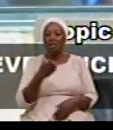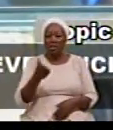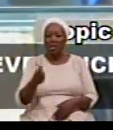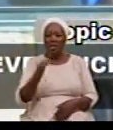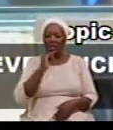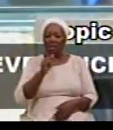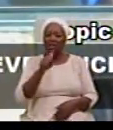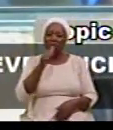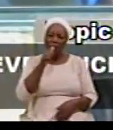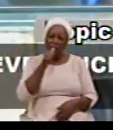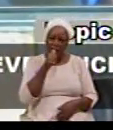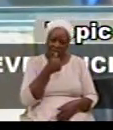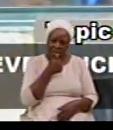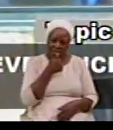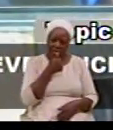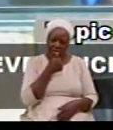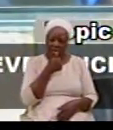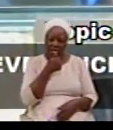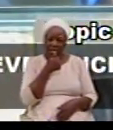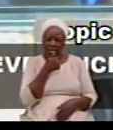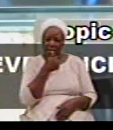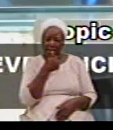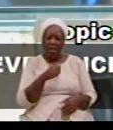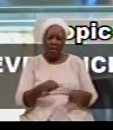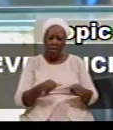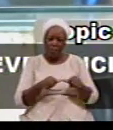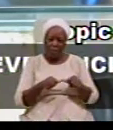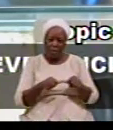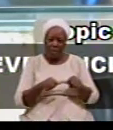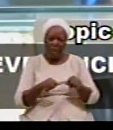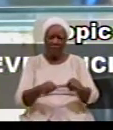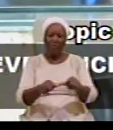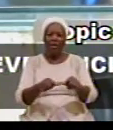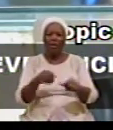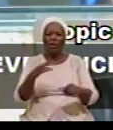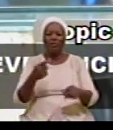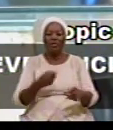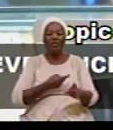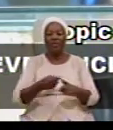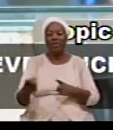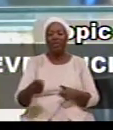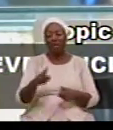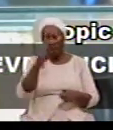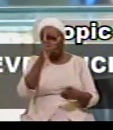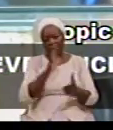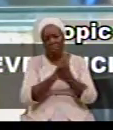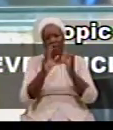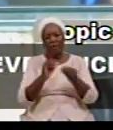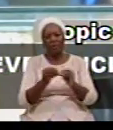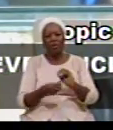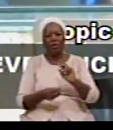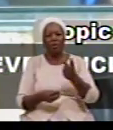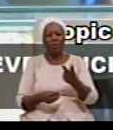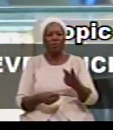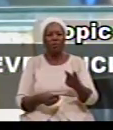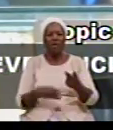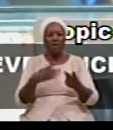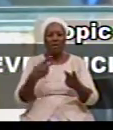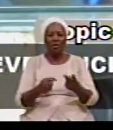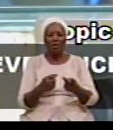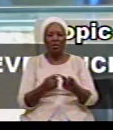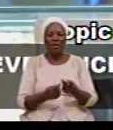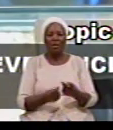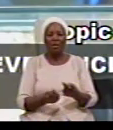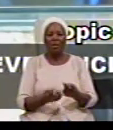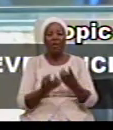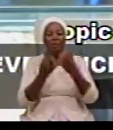patient perseverance of the afflicted saint. Point number two, the precious